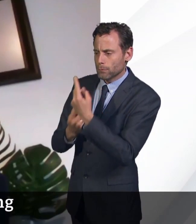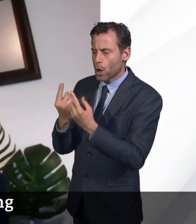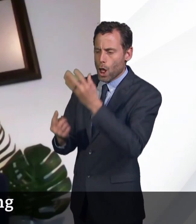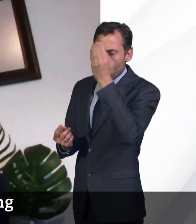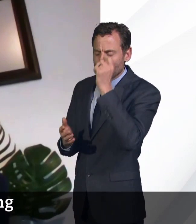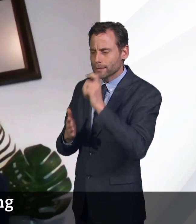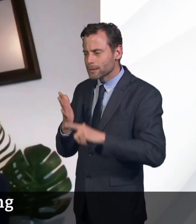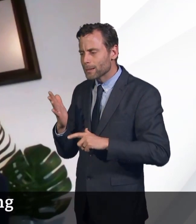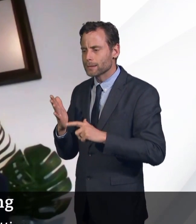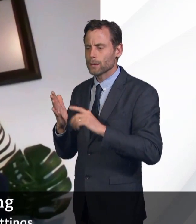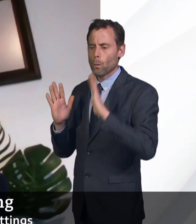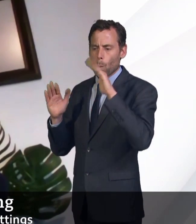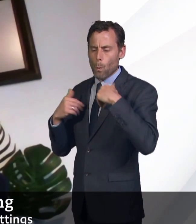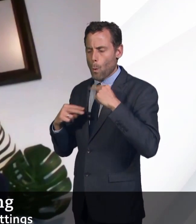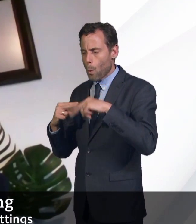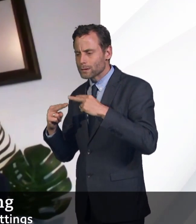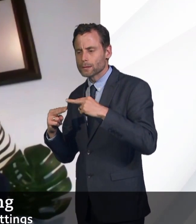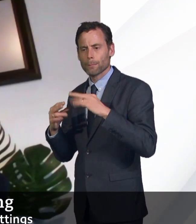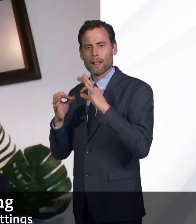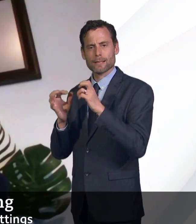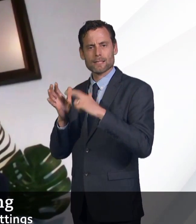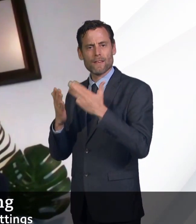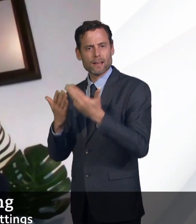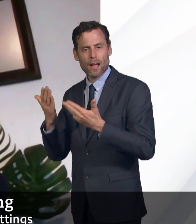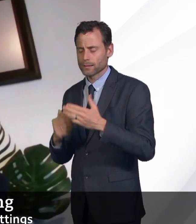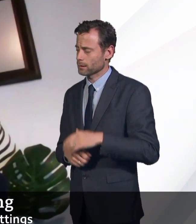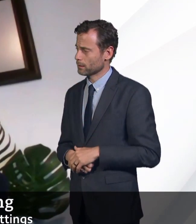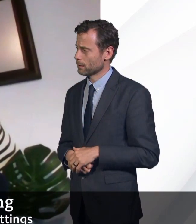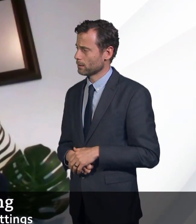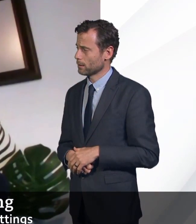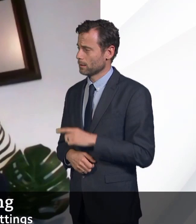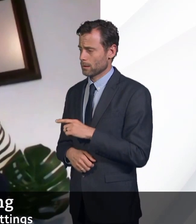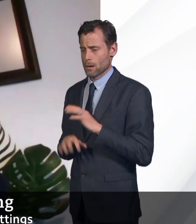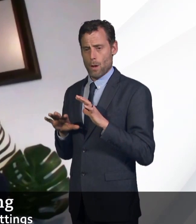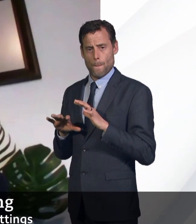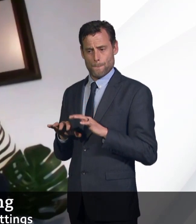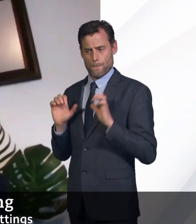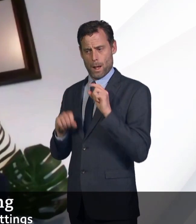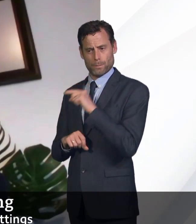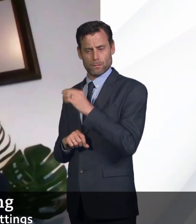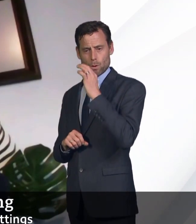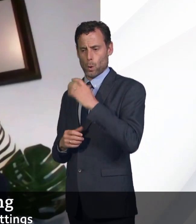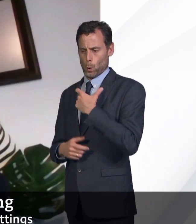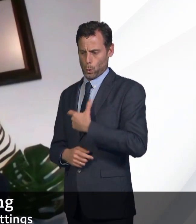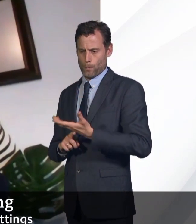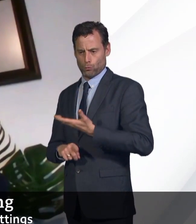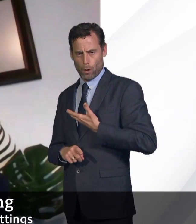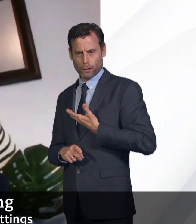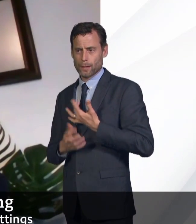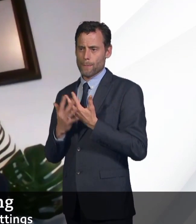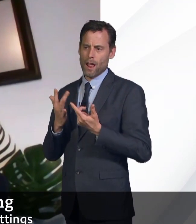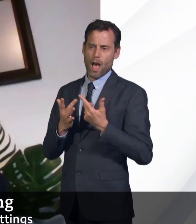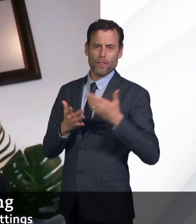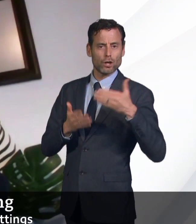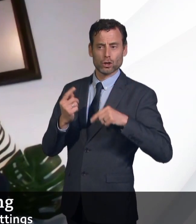from COVID-19? Parliament's Joint Committee on Human Rights, a slew of charities, and many parents and families are worried about this